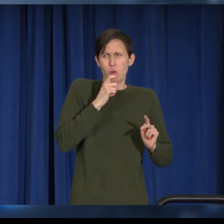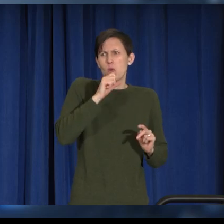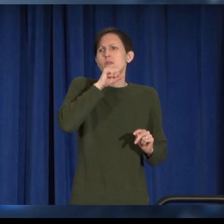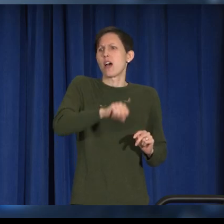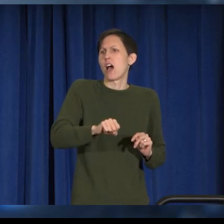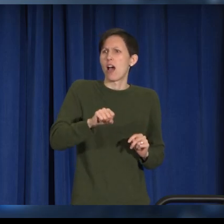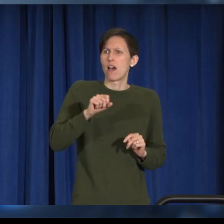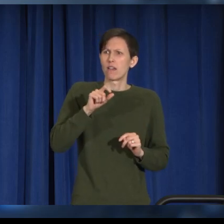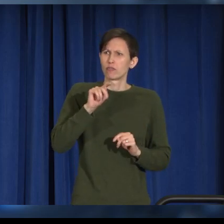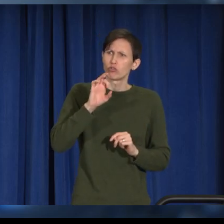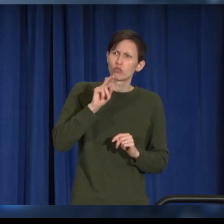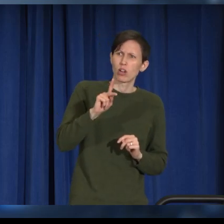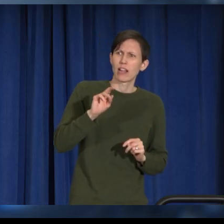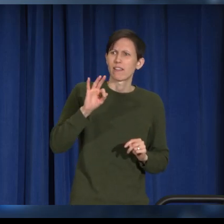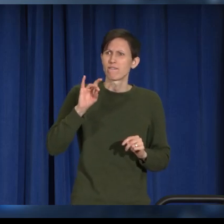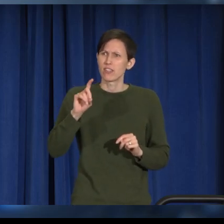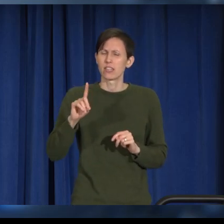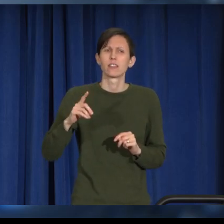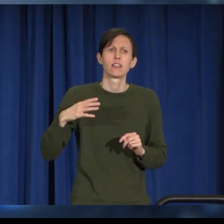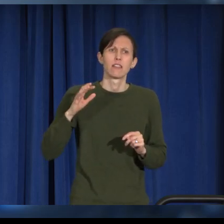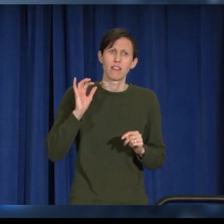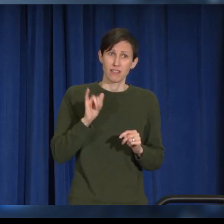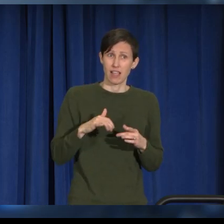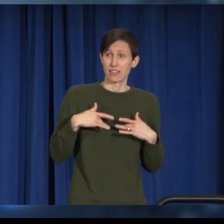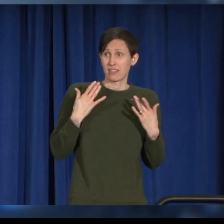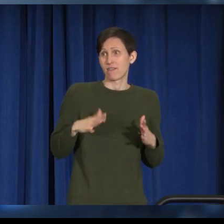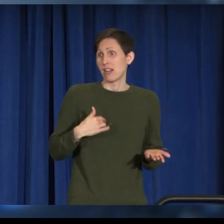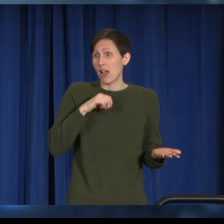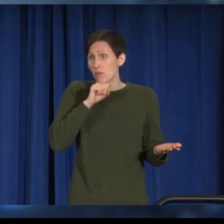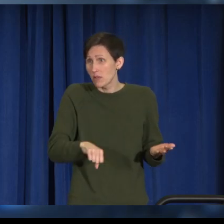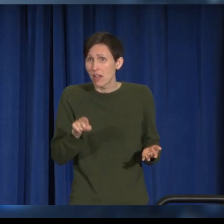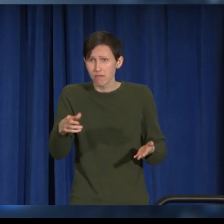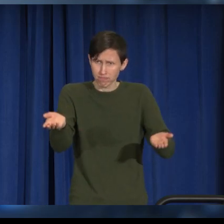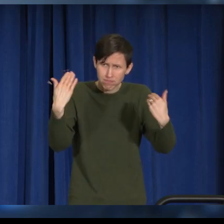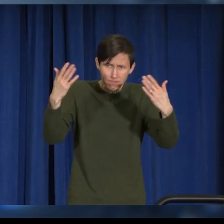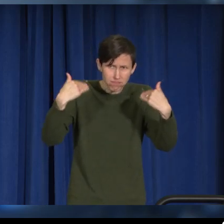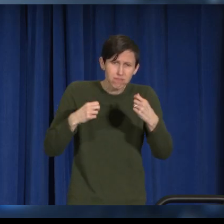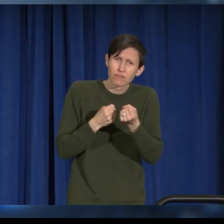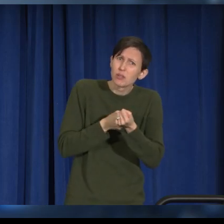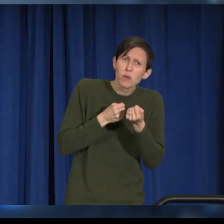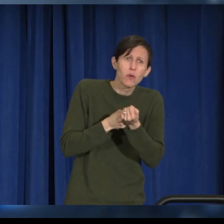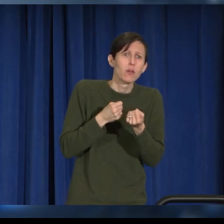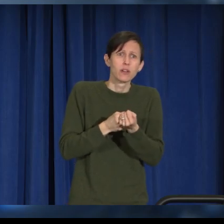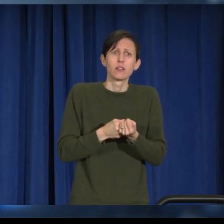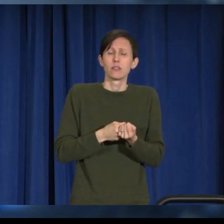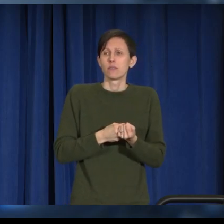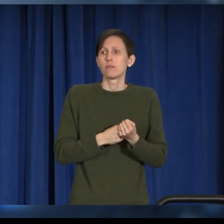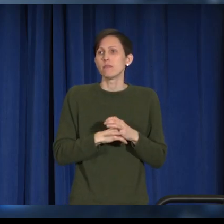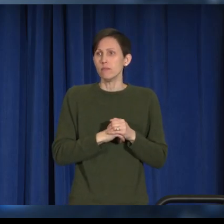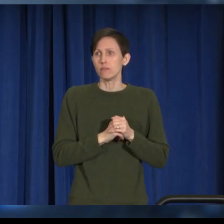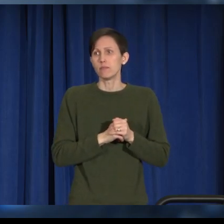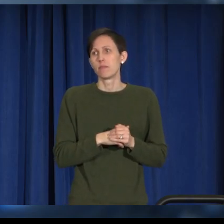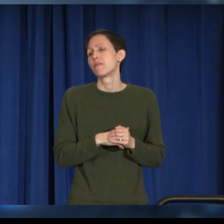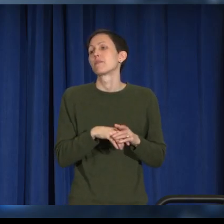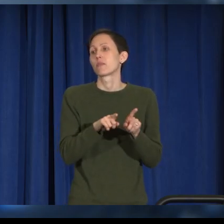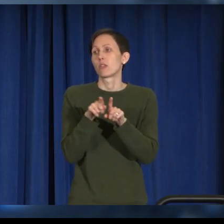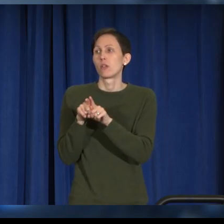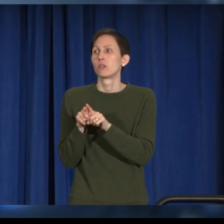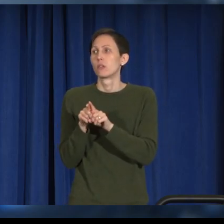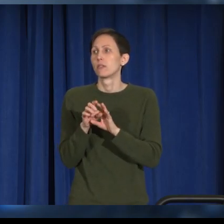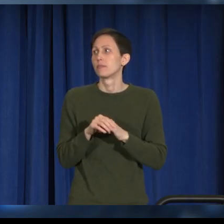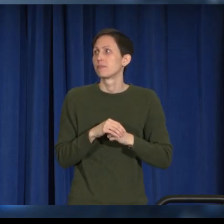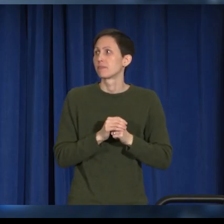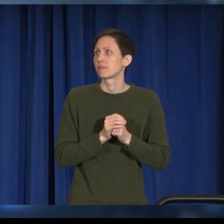field. So that's an event that I would love to see people to come out to and support. And specifically as